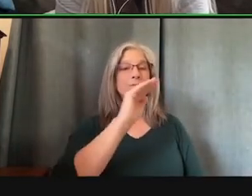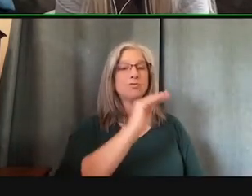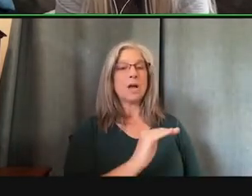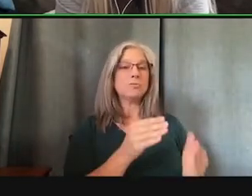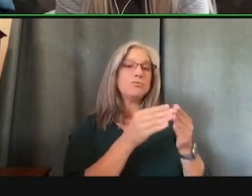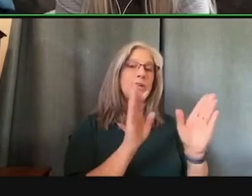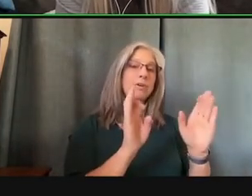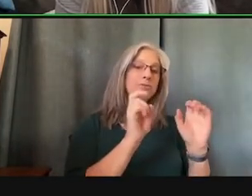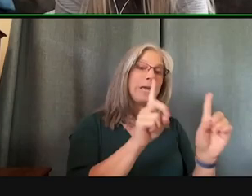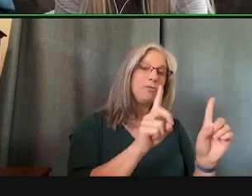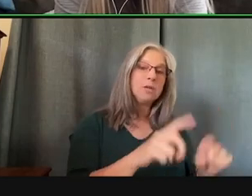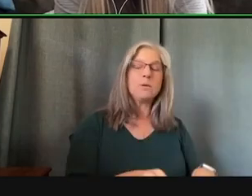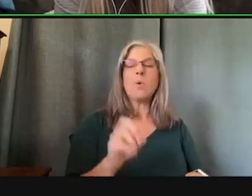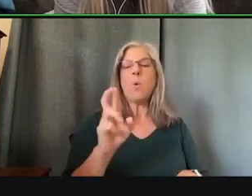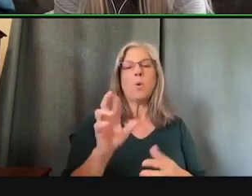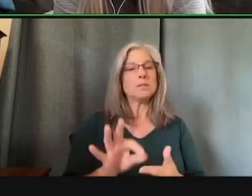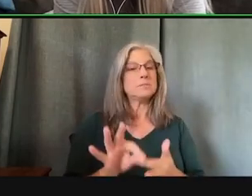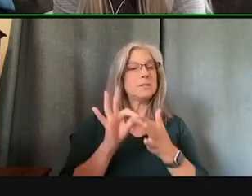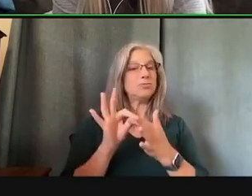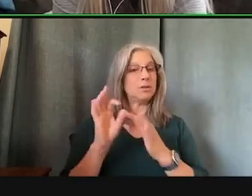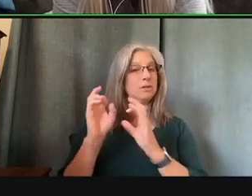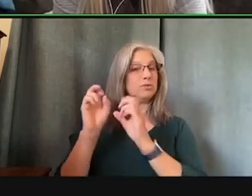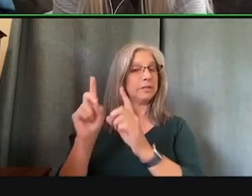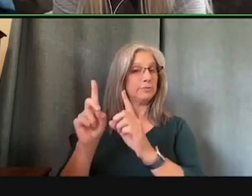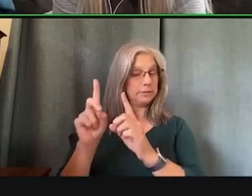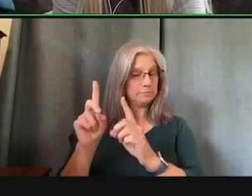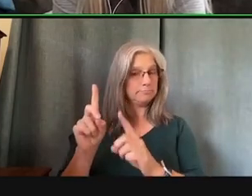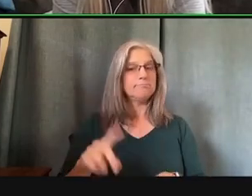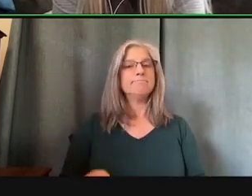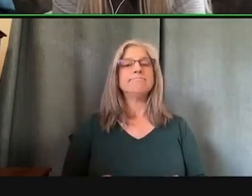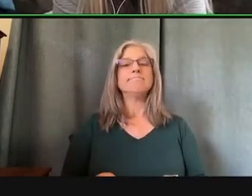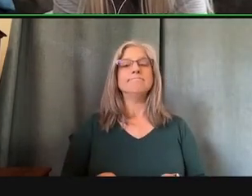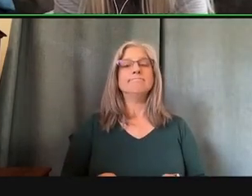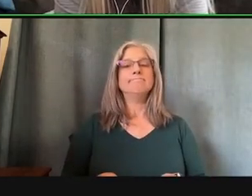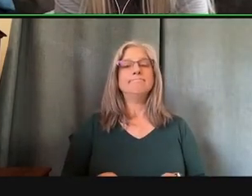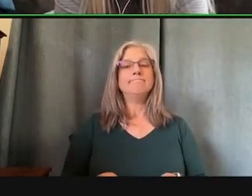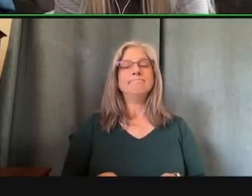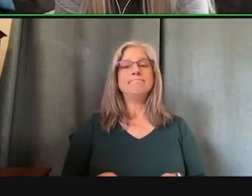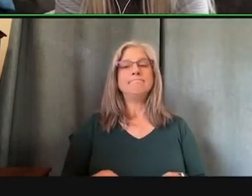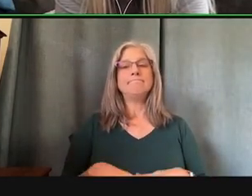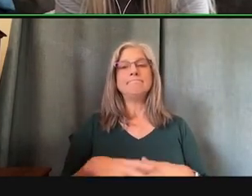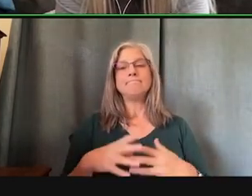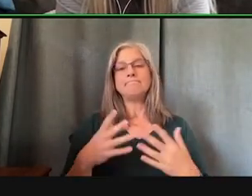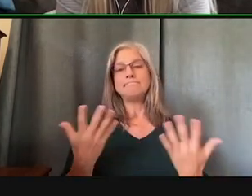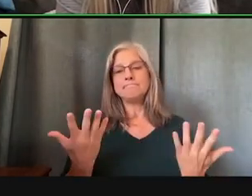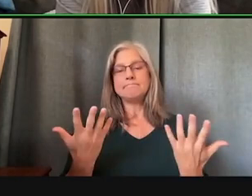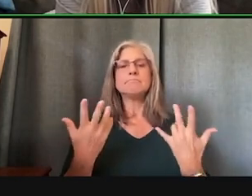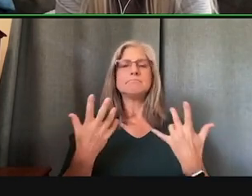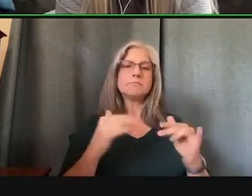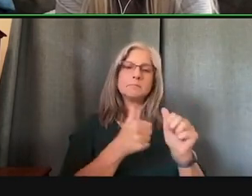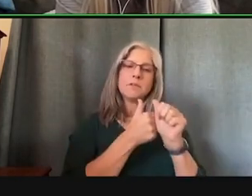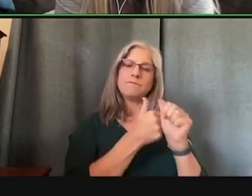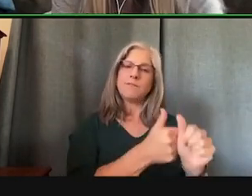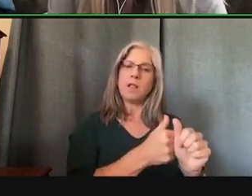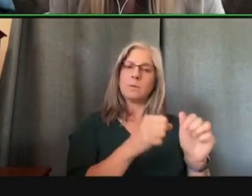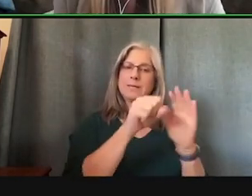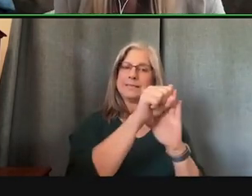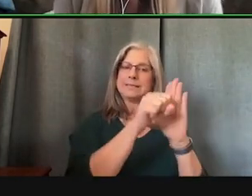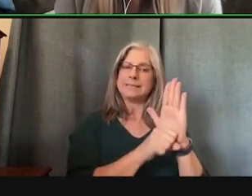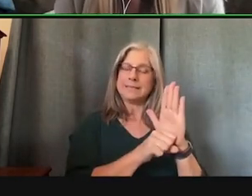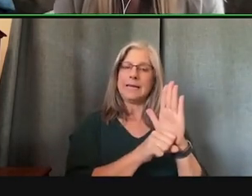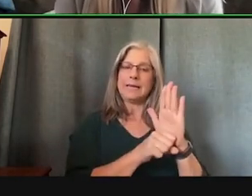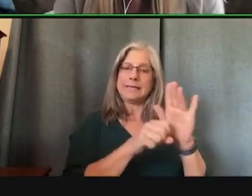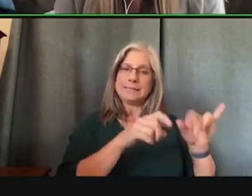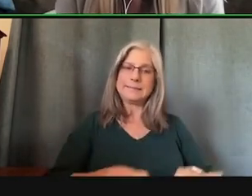or even if they're in special education and they're still following state standards with